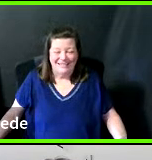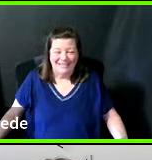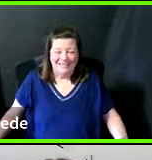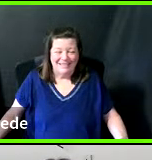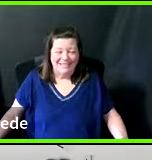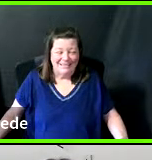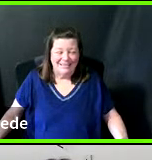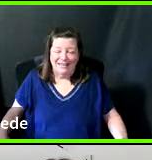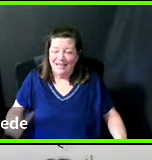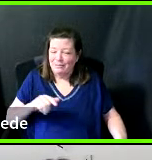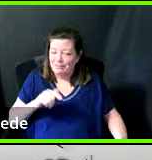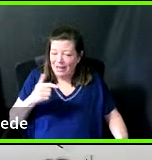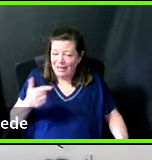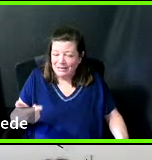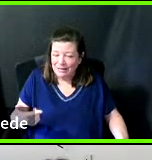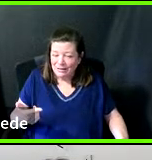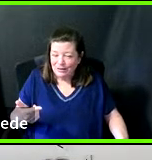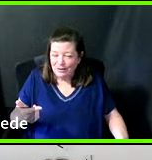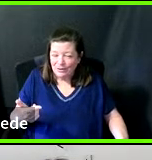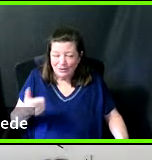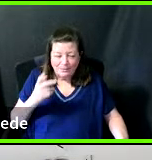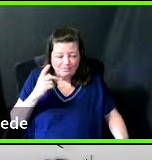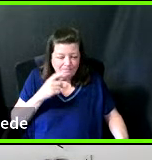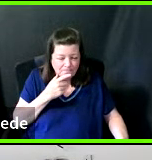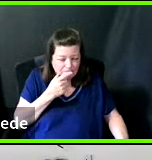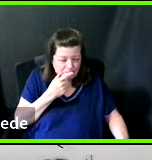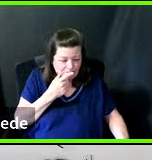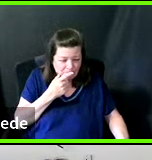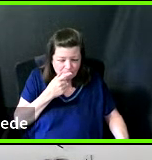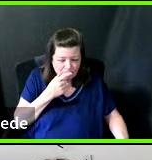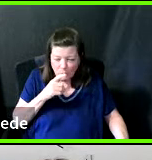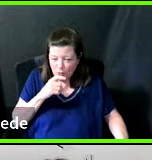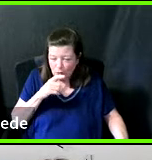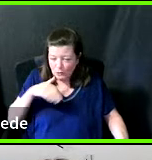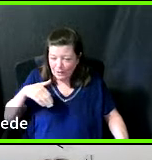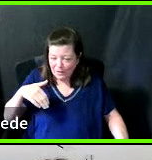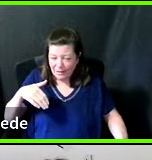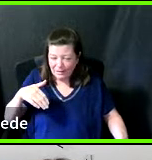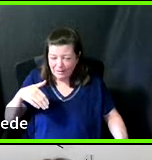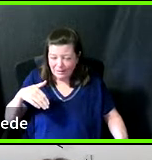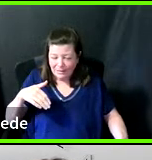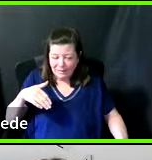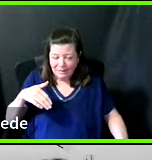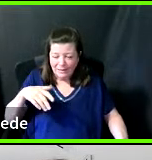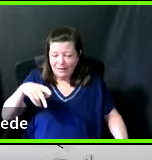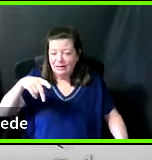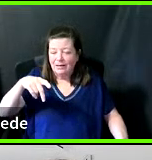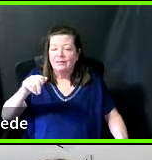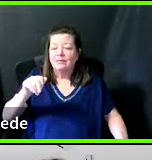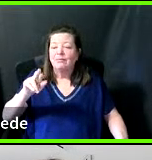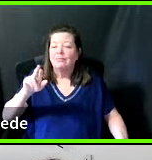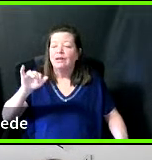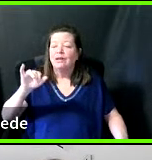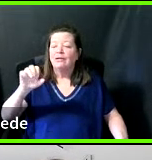I will pass it to, let's see, who has not gone yet? How about Paris?